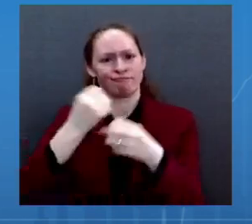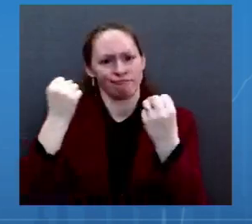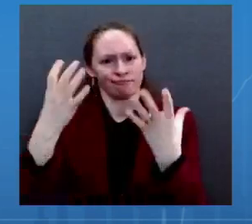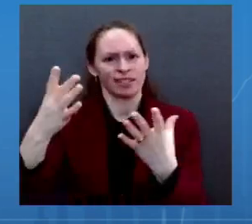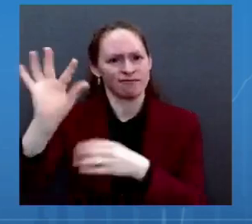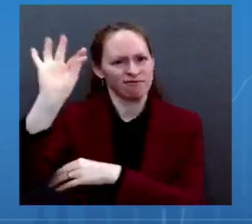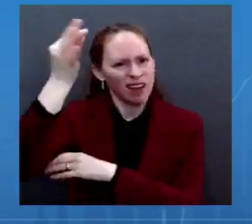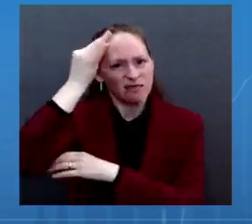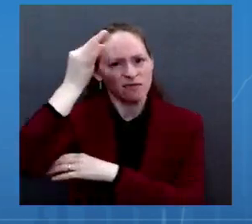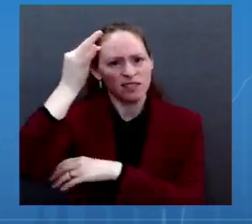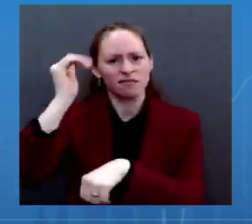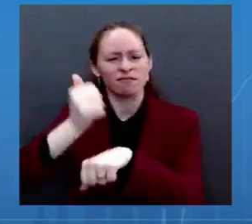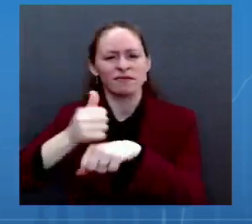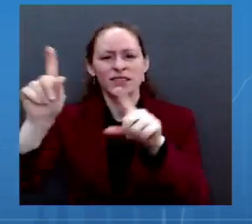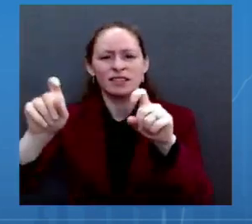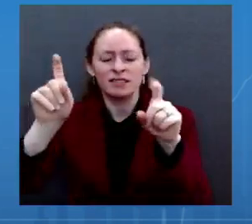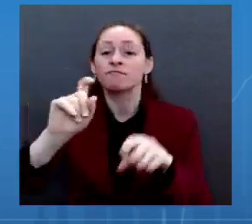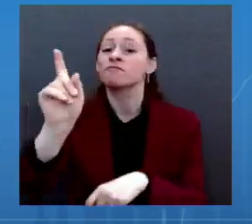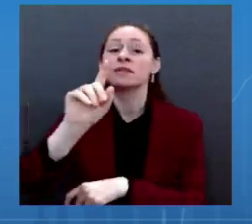State.